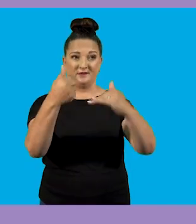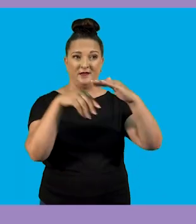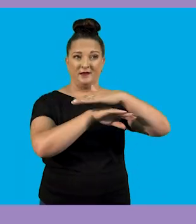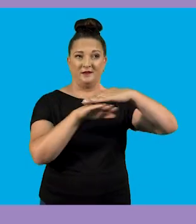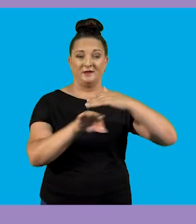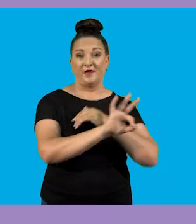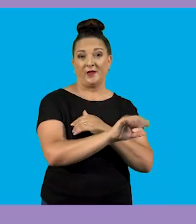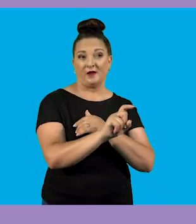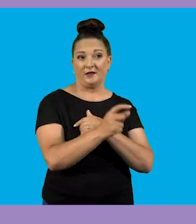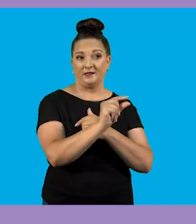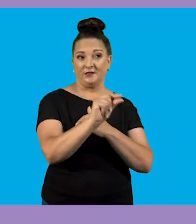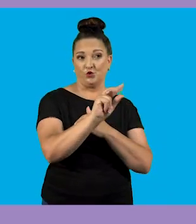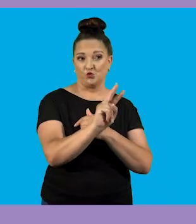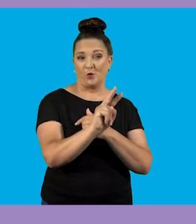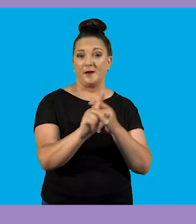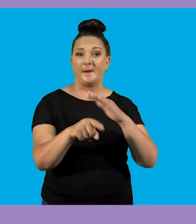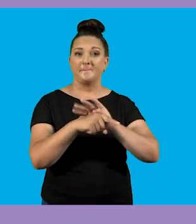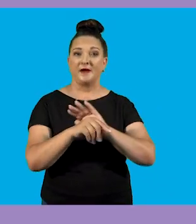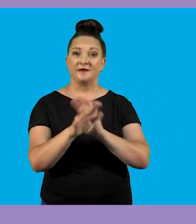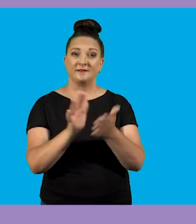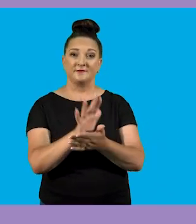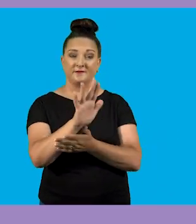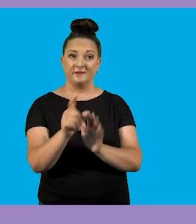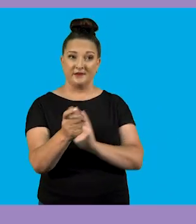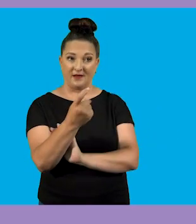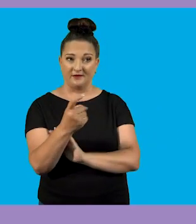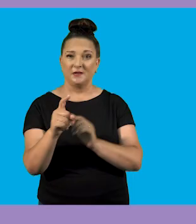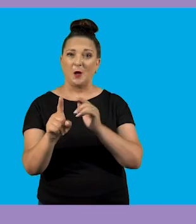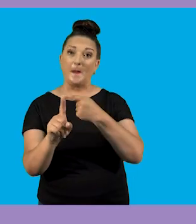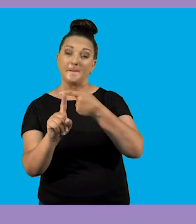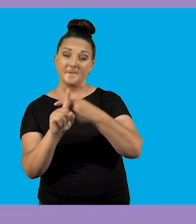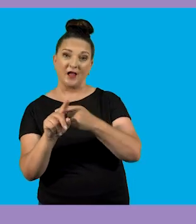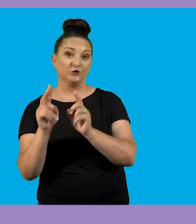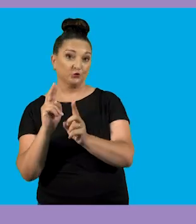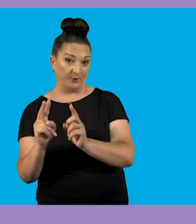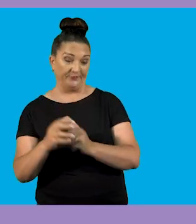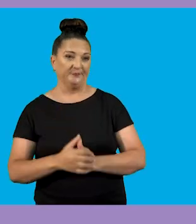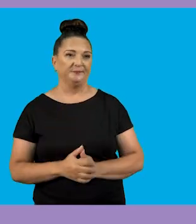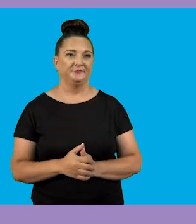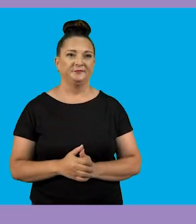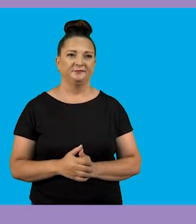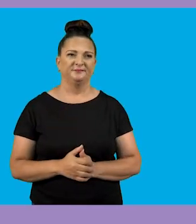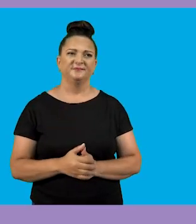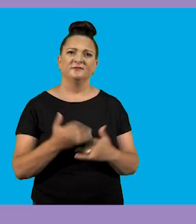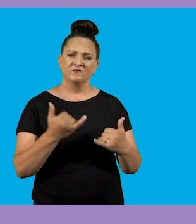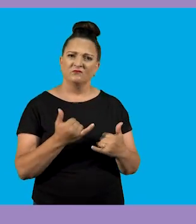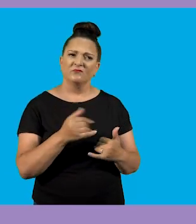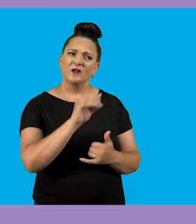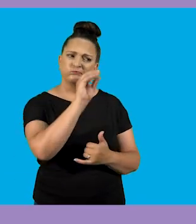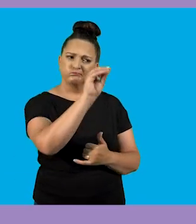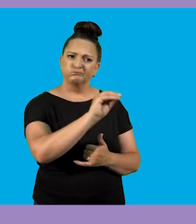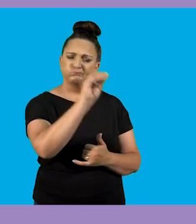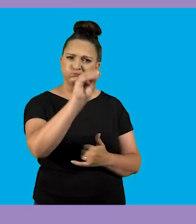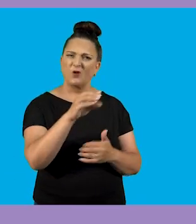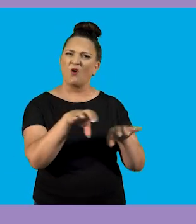as the denominator we have 3x squared minus 15x plus 12. Now, in each of them, we